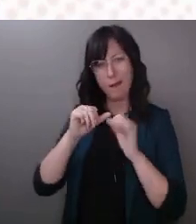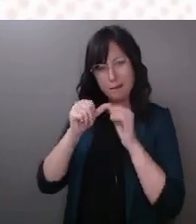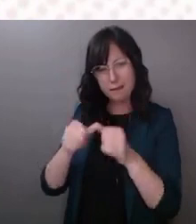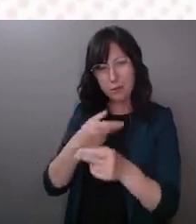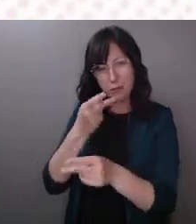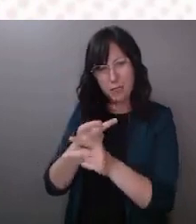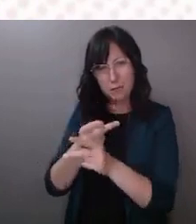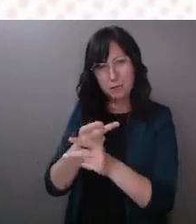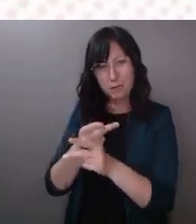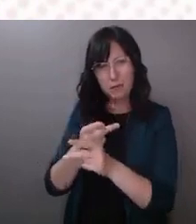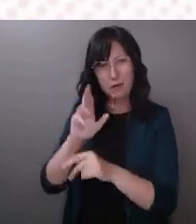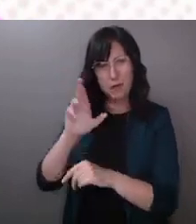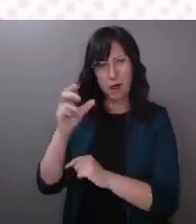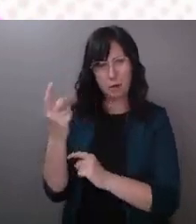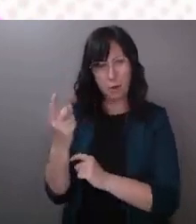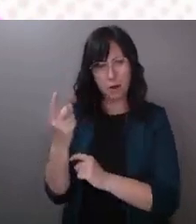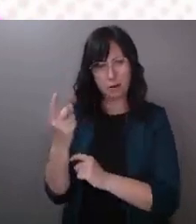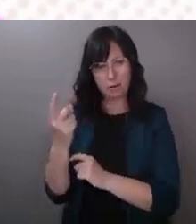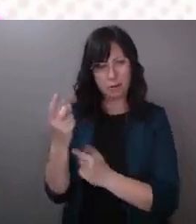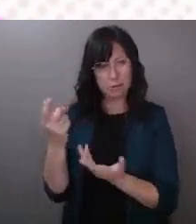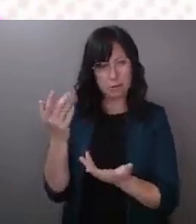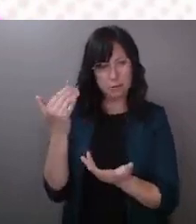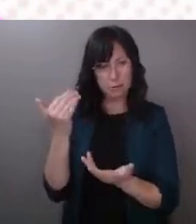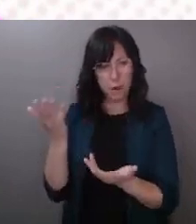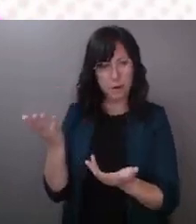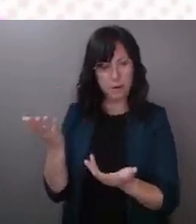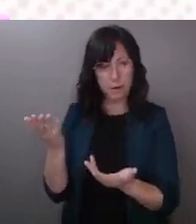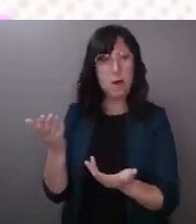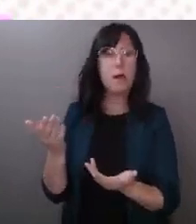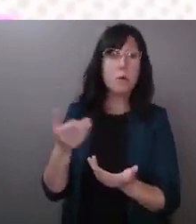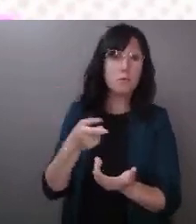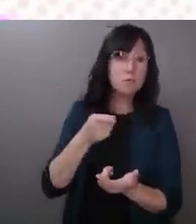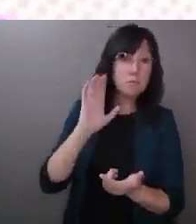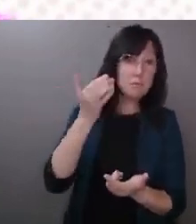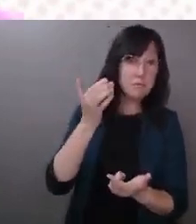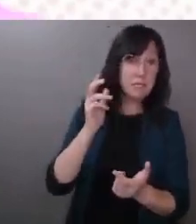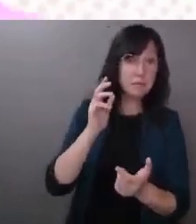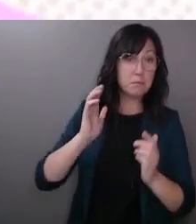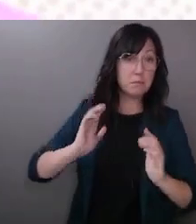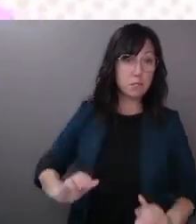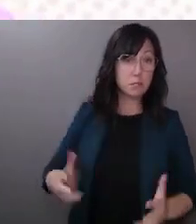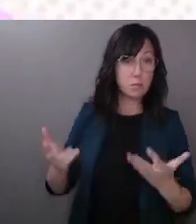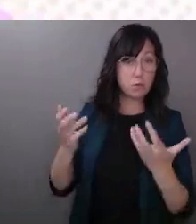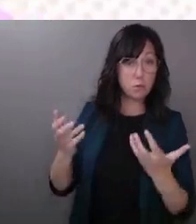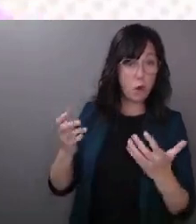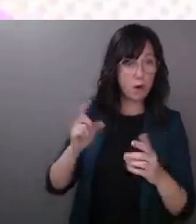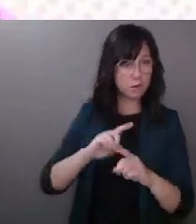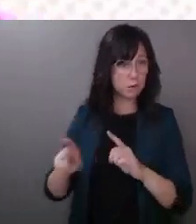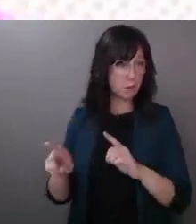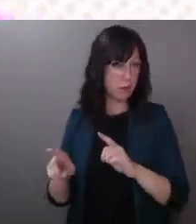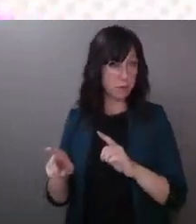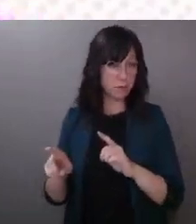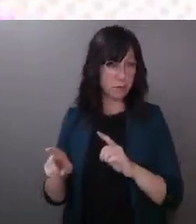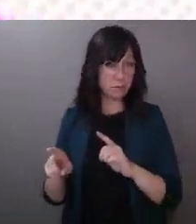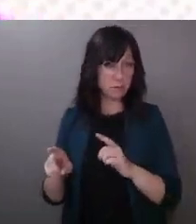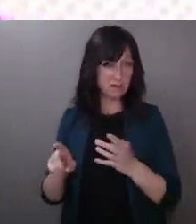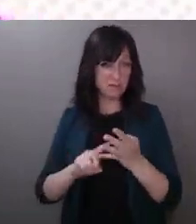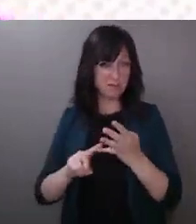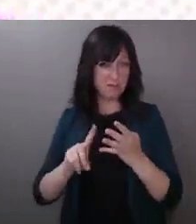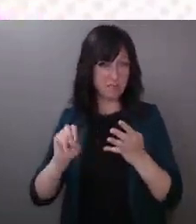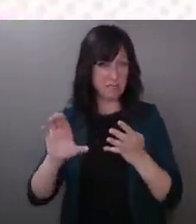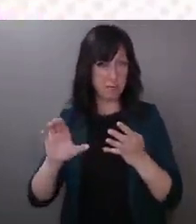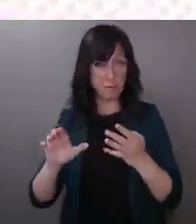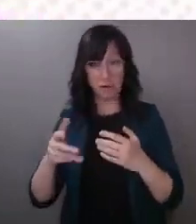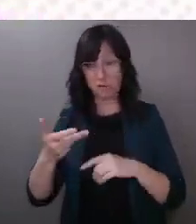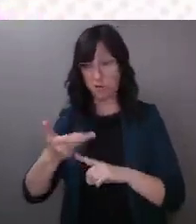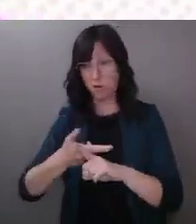running until the end of the year? I know this is what passengers have asked for, but the end of the year is in just a couple of months' time. Thank you very